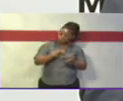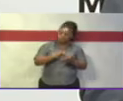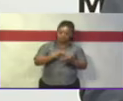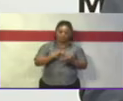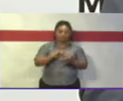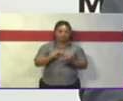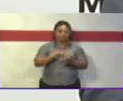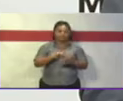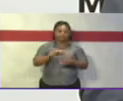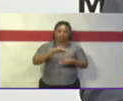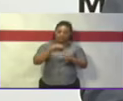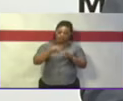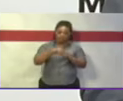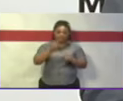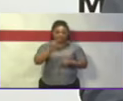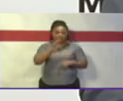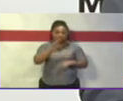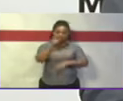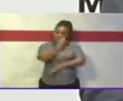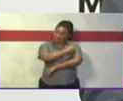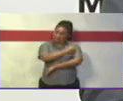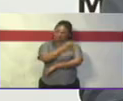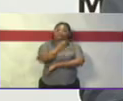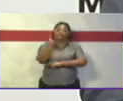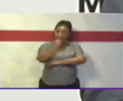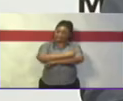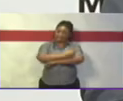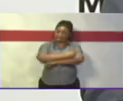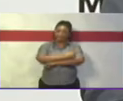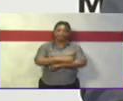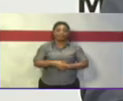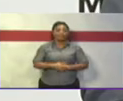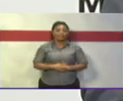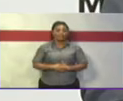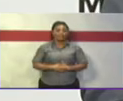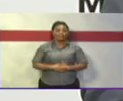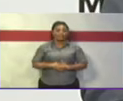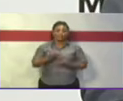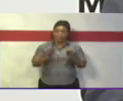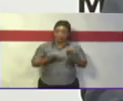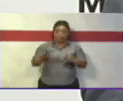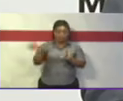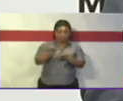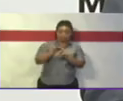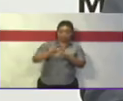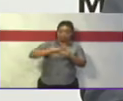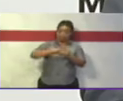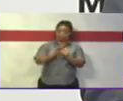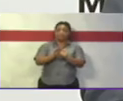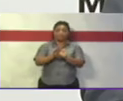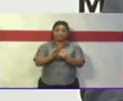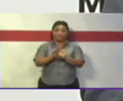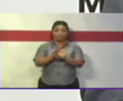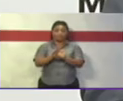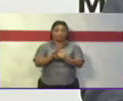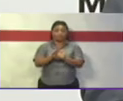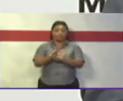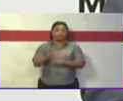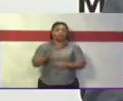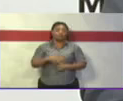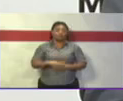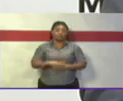period, that's the period that you're most vulnerable of course, having COVID, having contracted it abroad, and developing symptoms based on